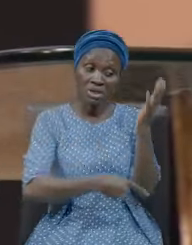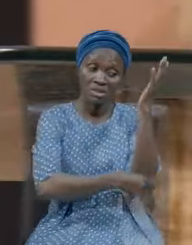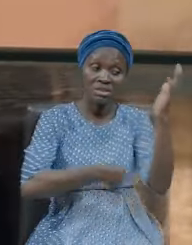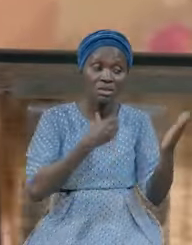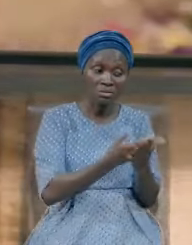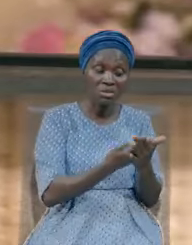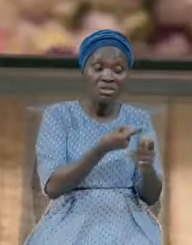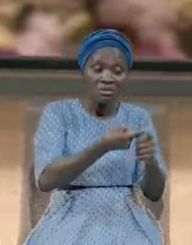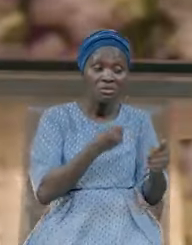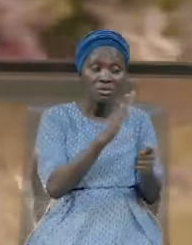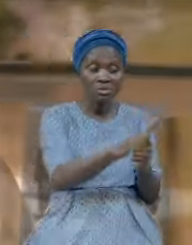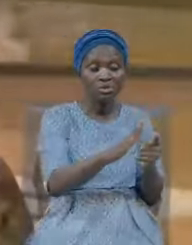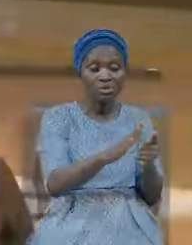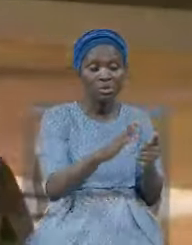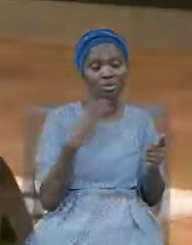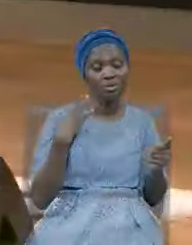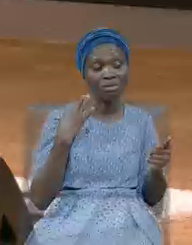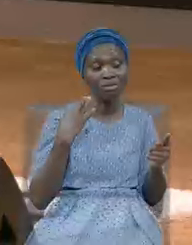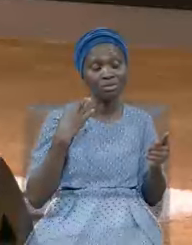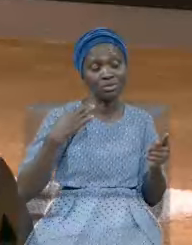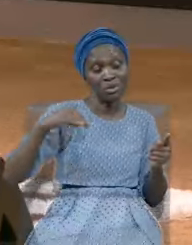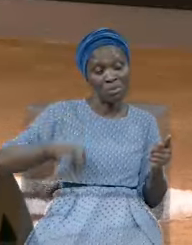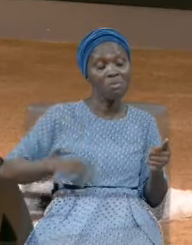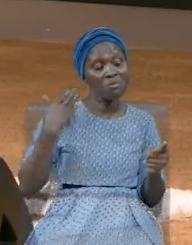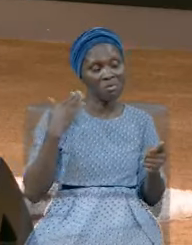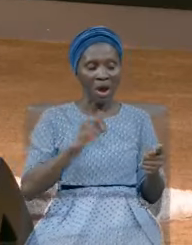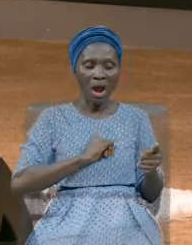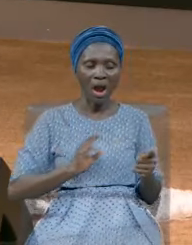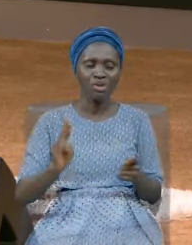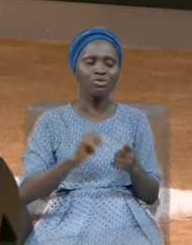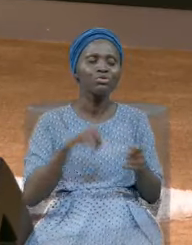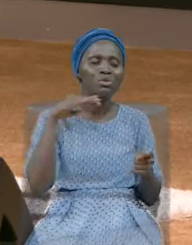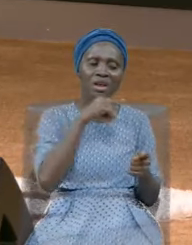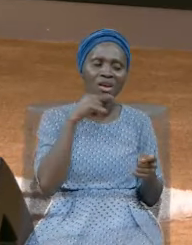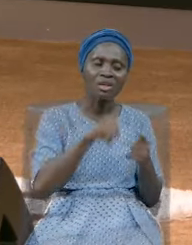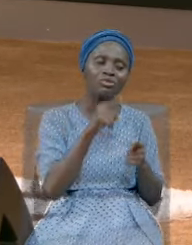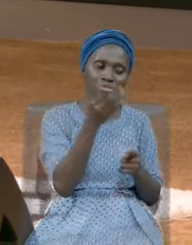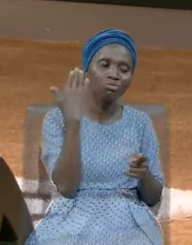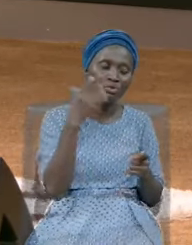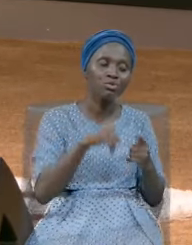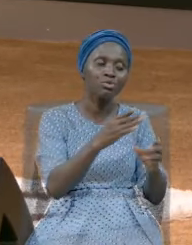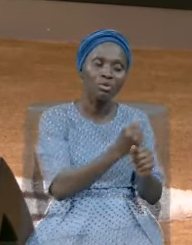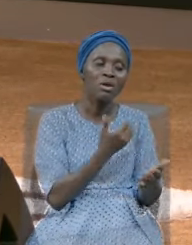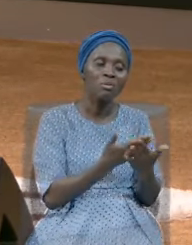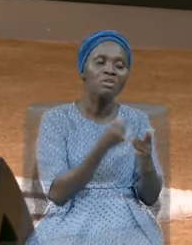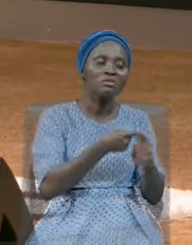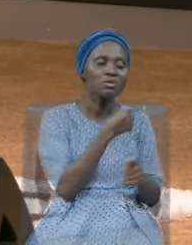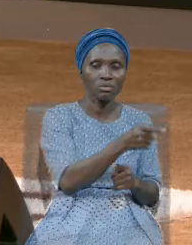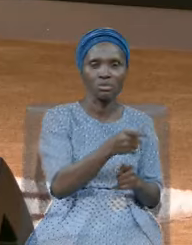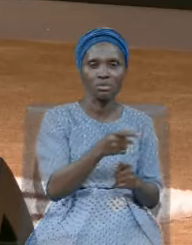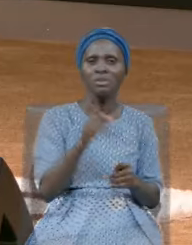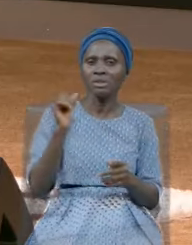you know, lie and say, buy this, so as to get the money. That is the evidence of